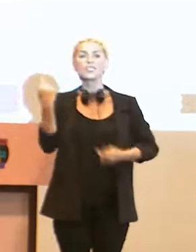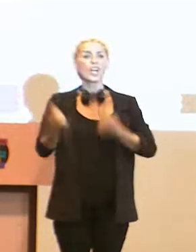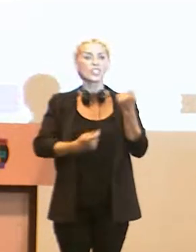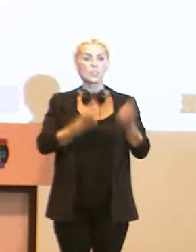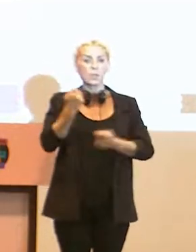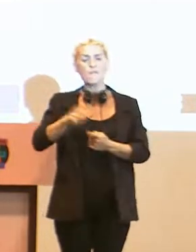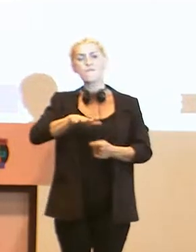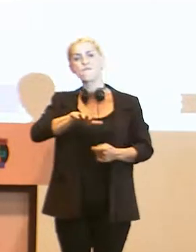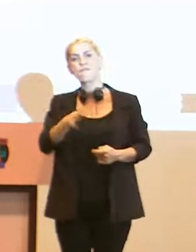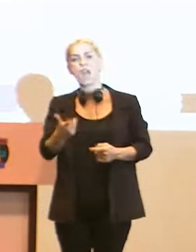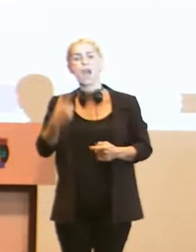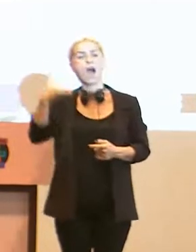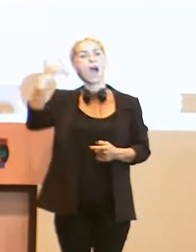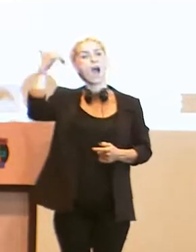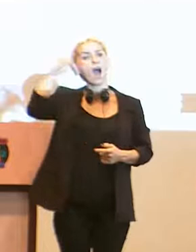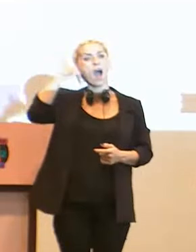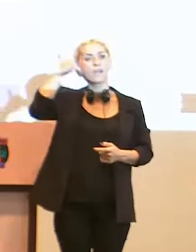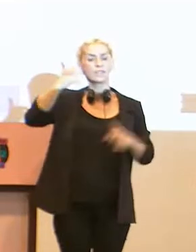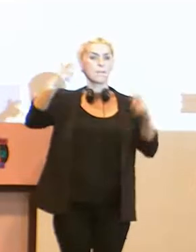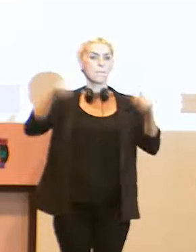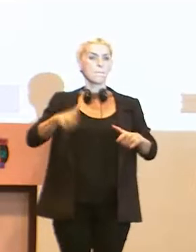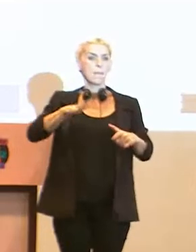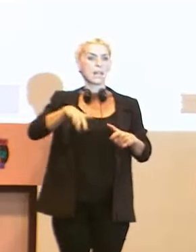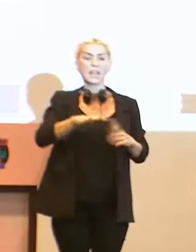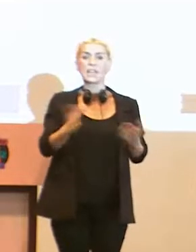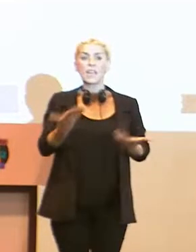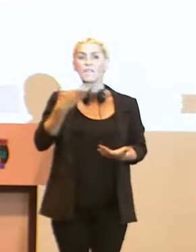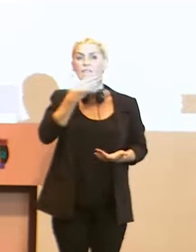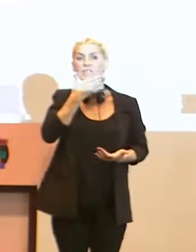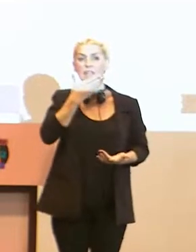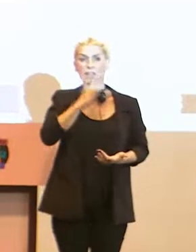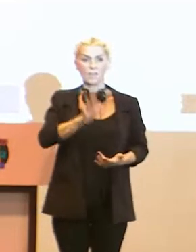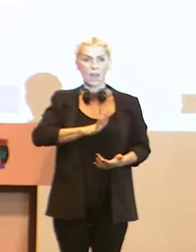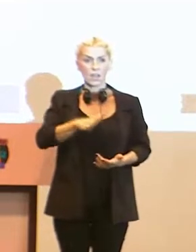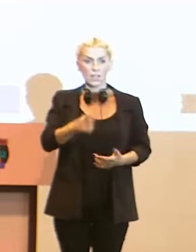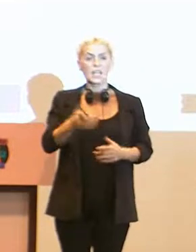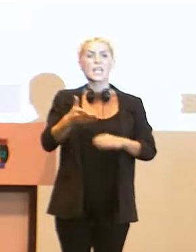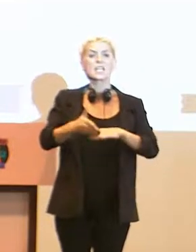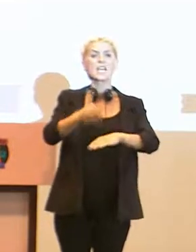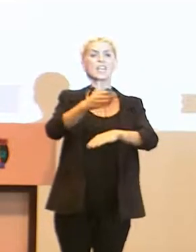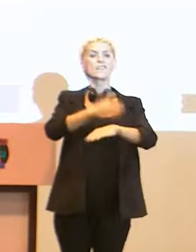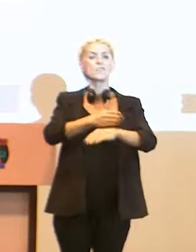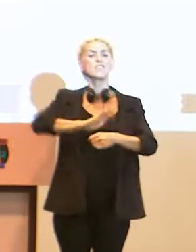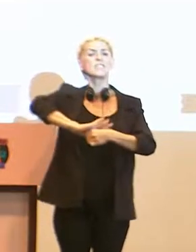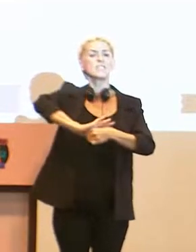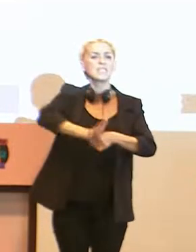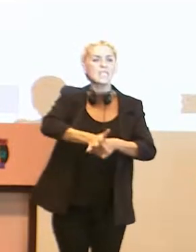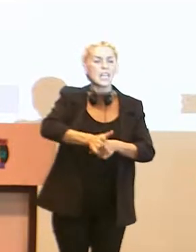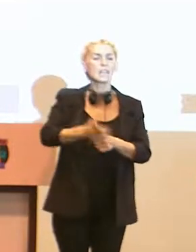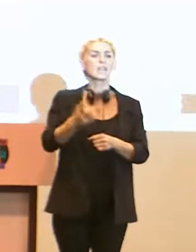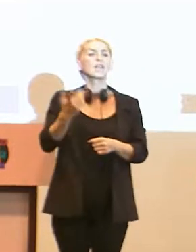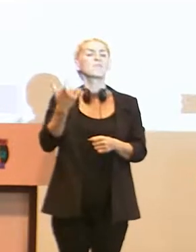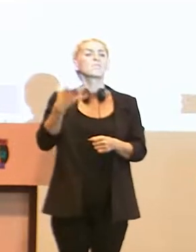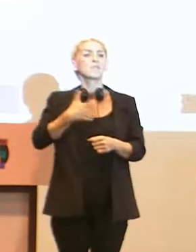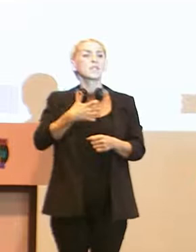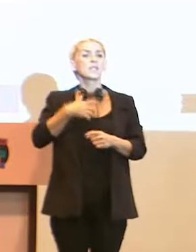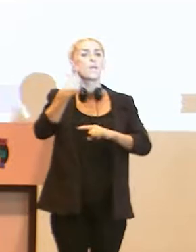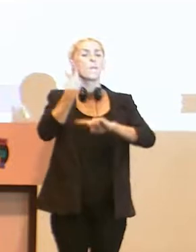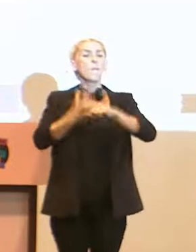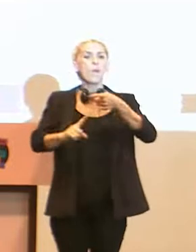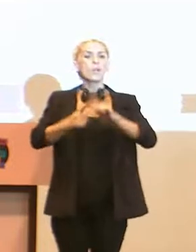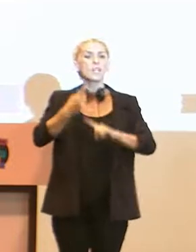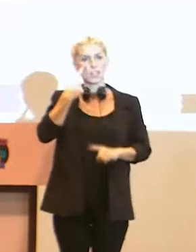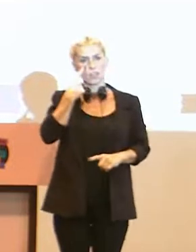for so according to you memory work and places of memory what kind of opportunities do